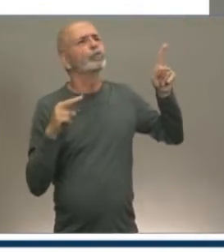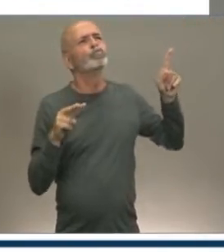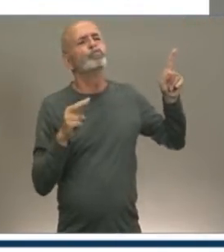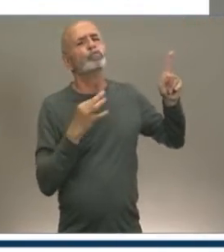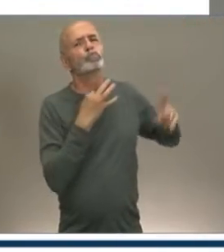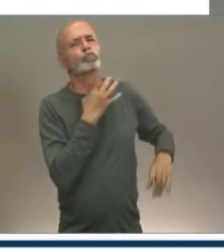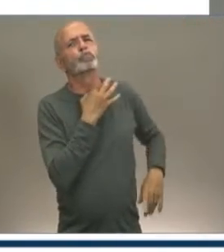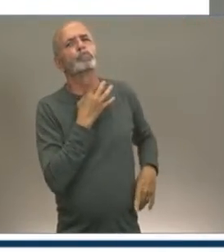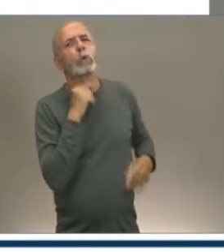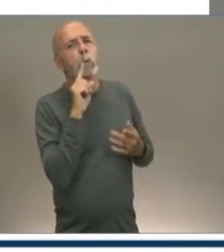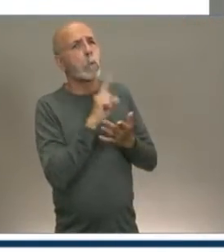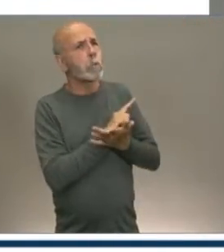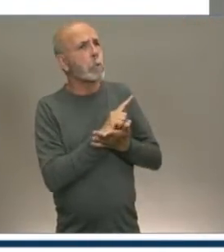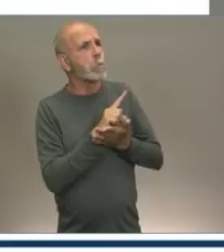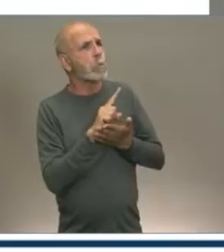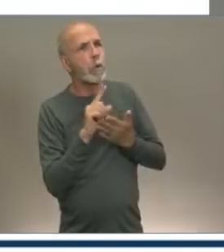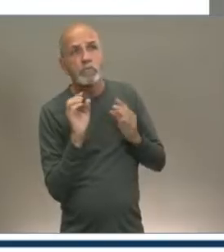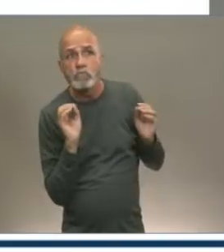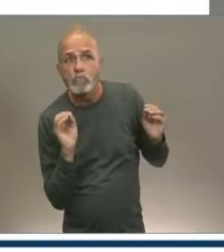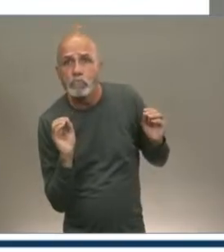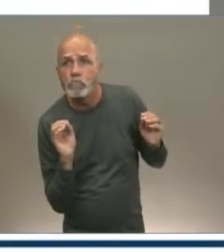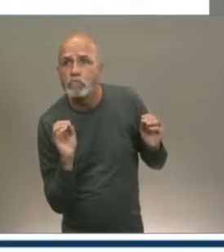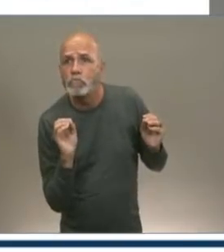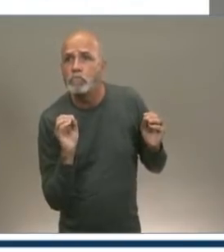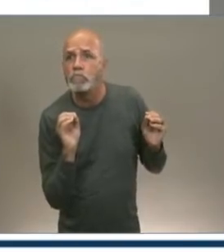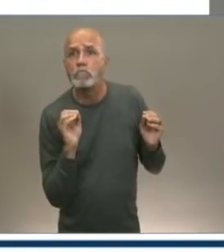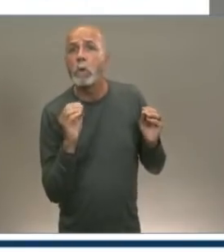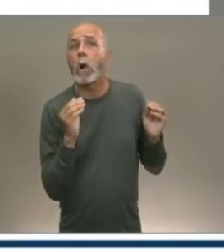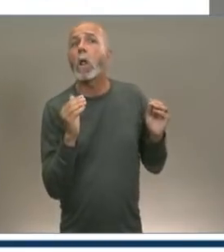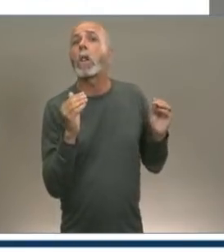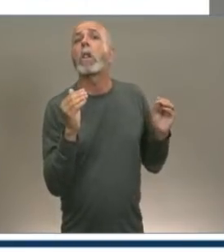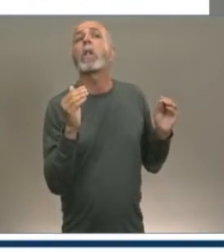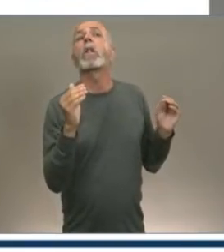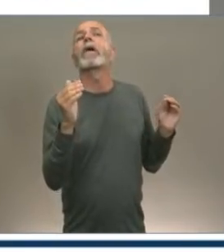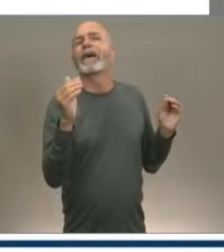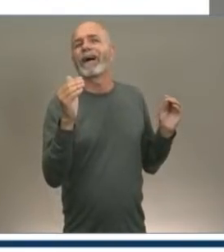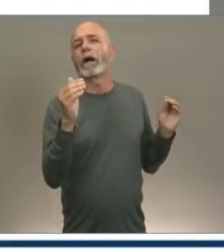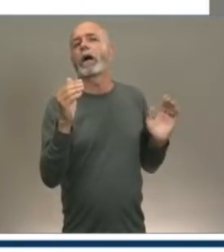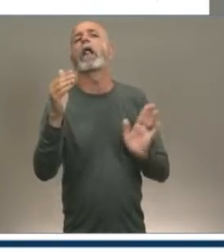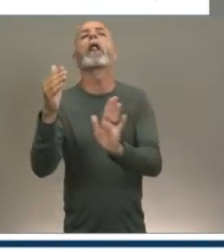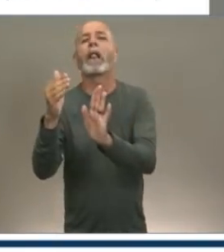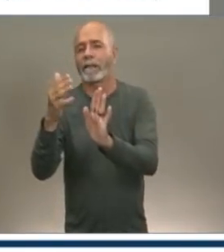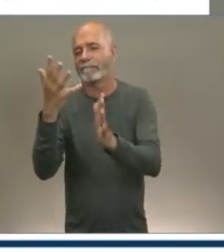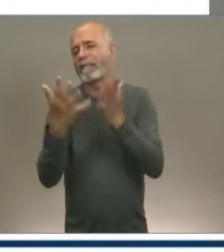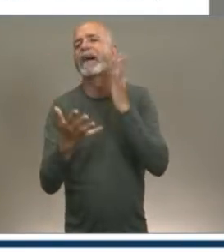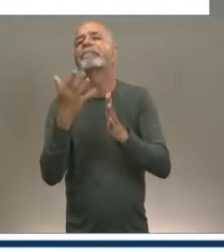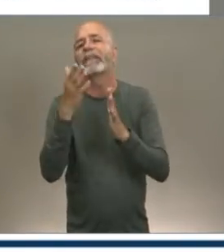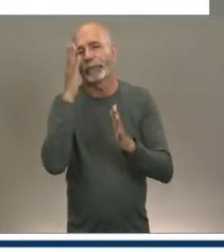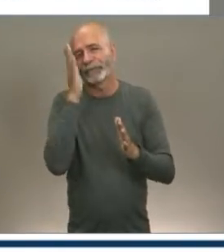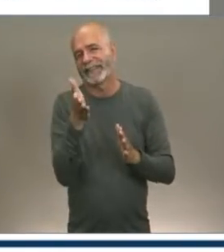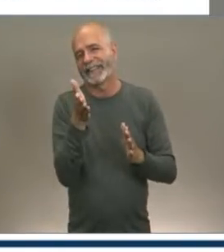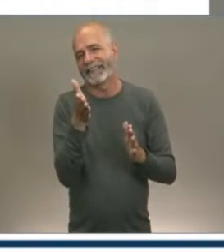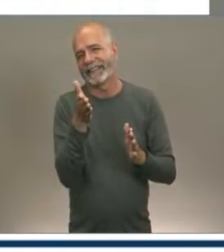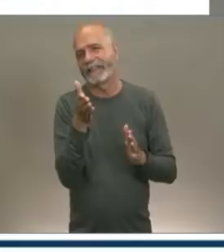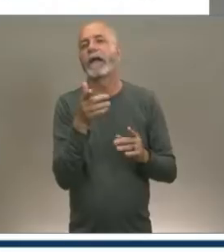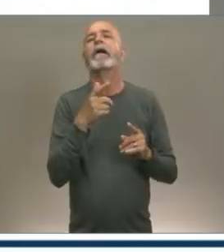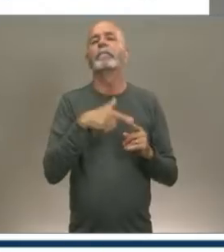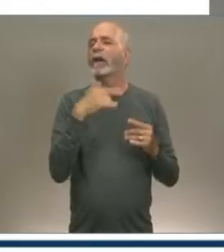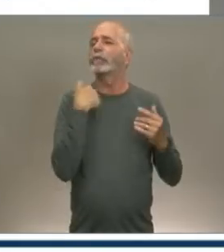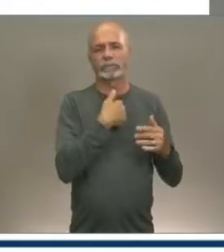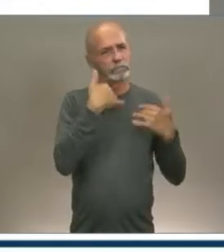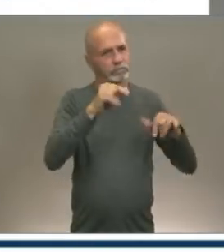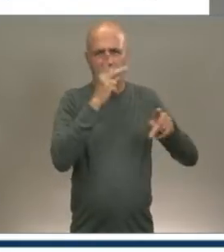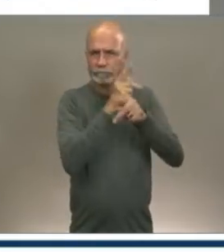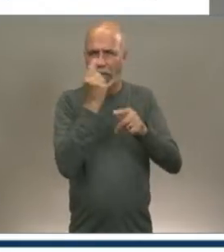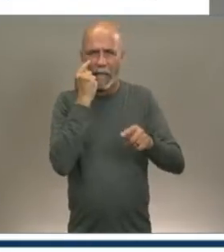doesn't mean that there may not be something down the road beyond that. So, but certainly we'll be watching closely what happens in New Brunswick, and